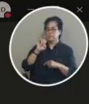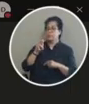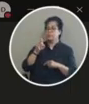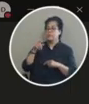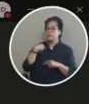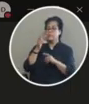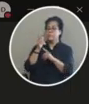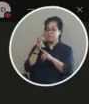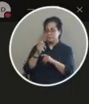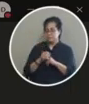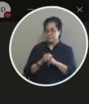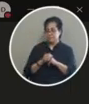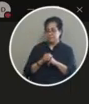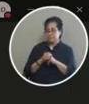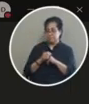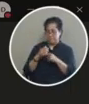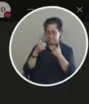minutes, sir.